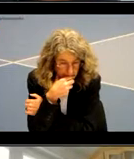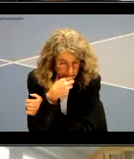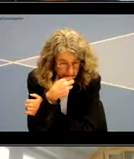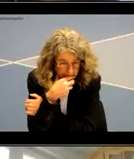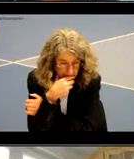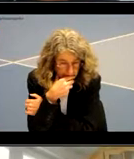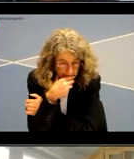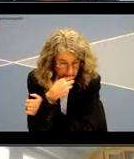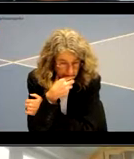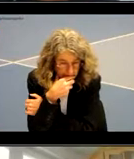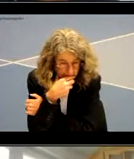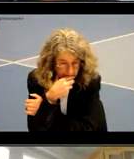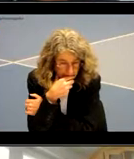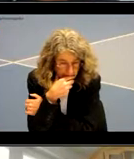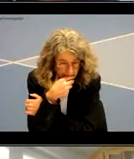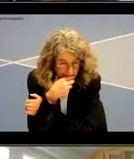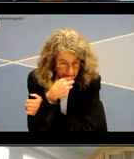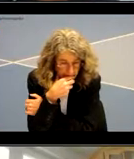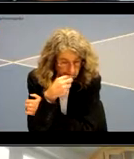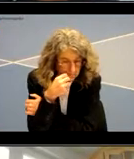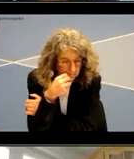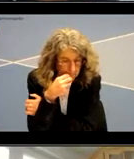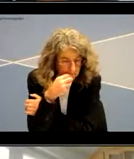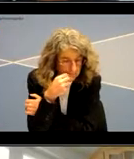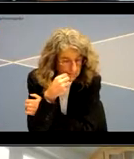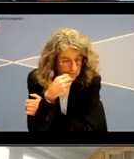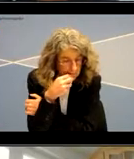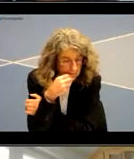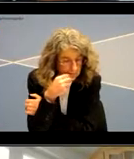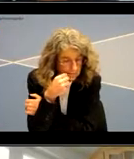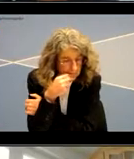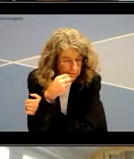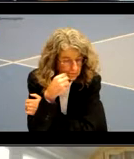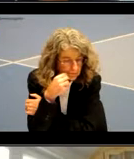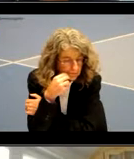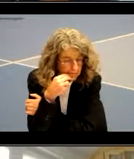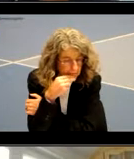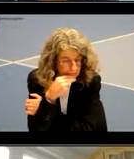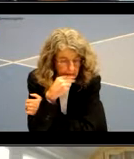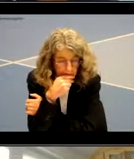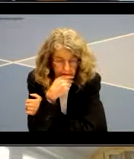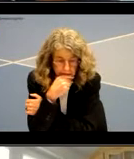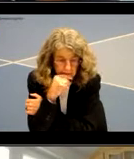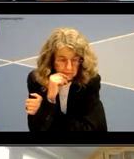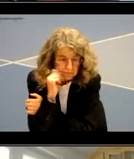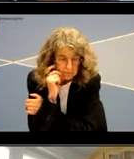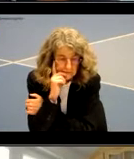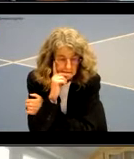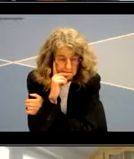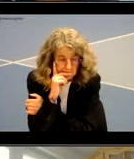in the internet or even through the loudspeaker, but also through the real people that will